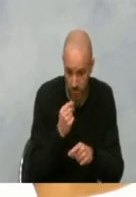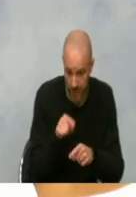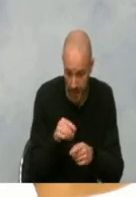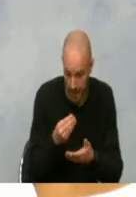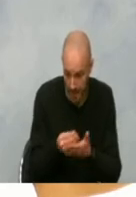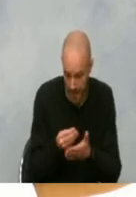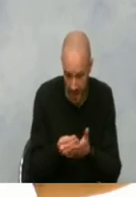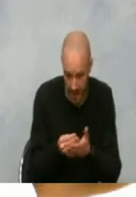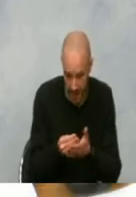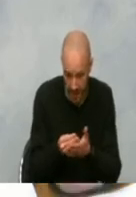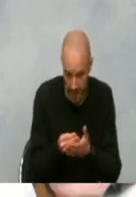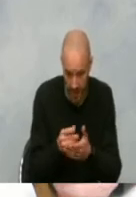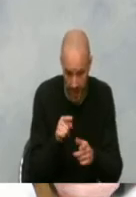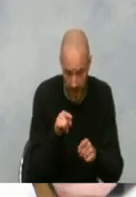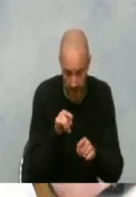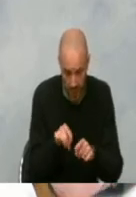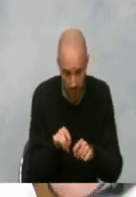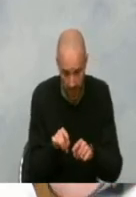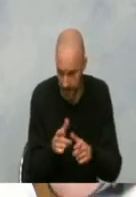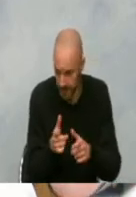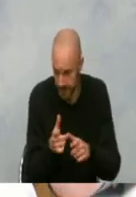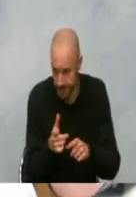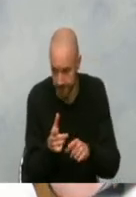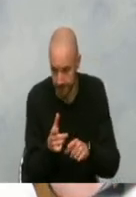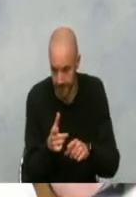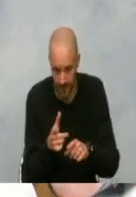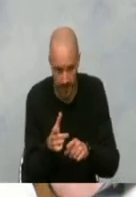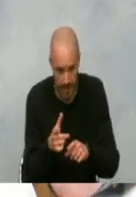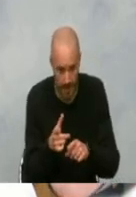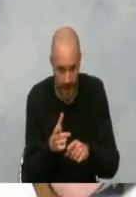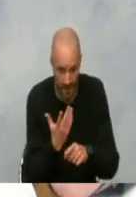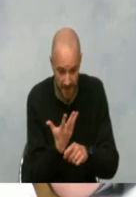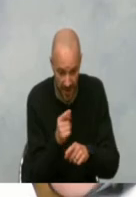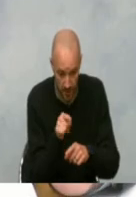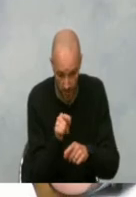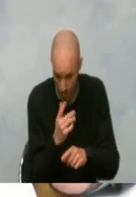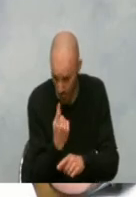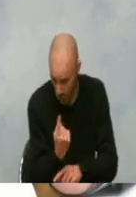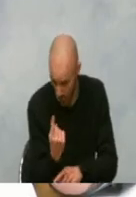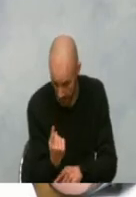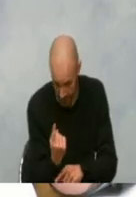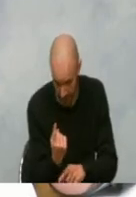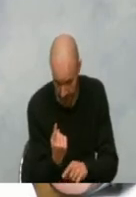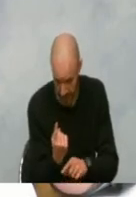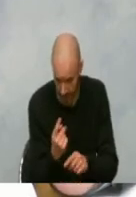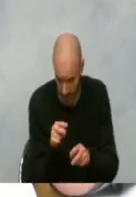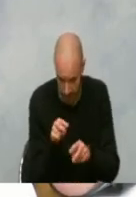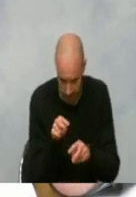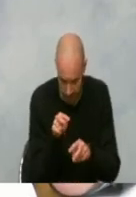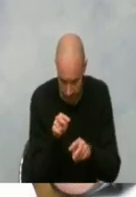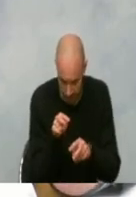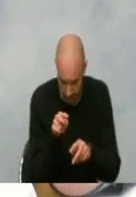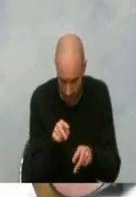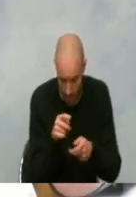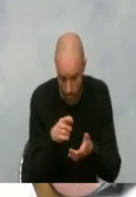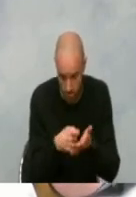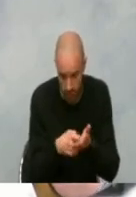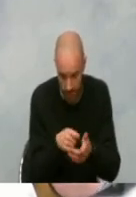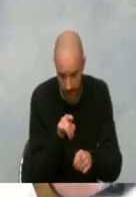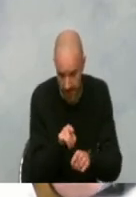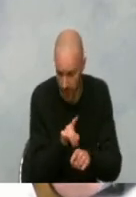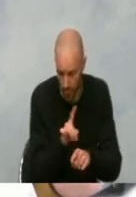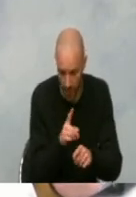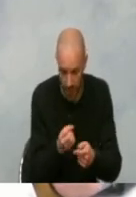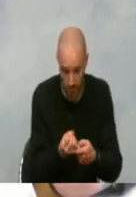of adopting the guidance. 5.11 refers to what those costs could be and the